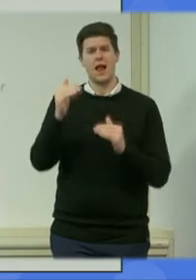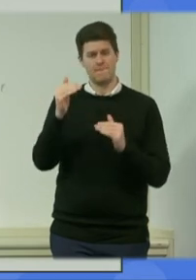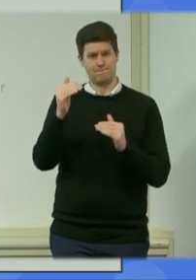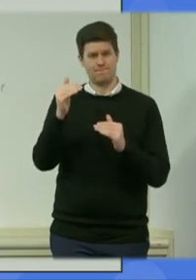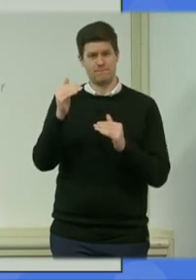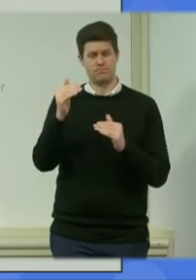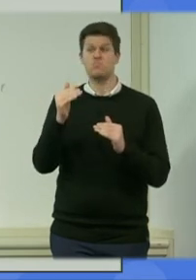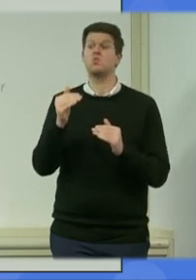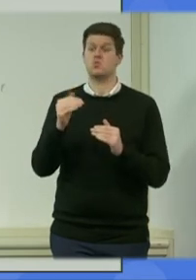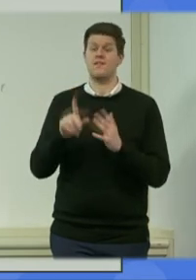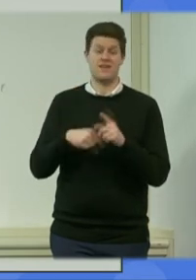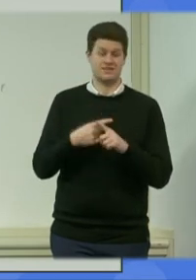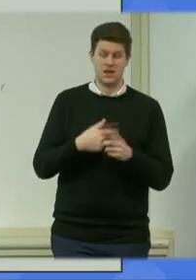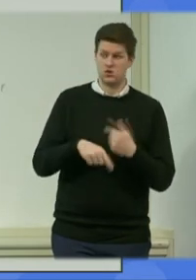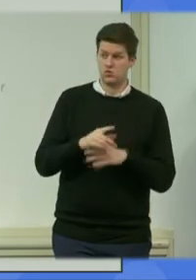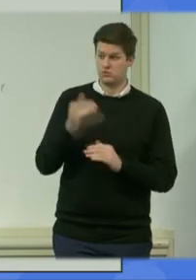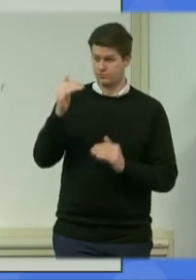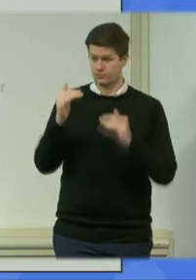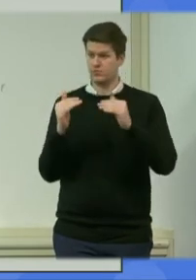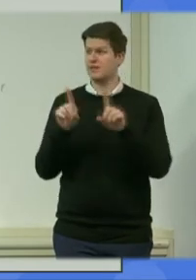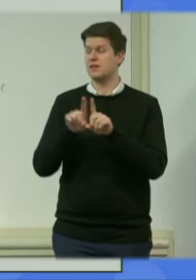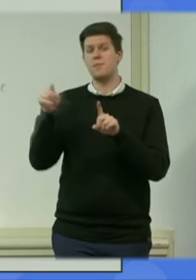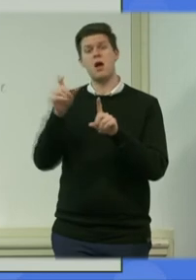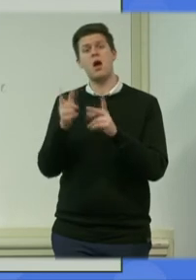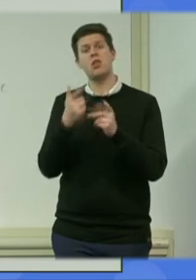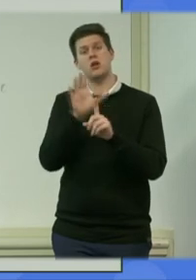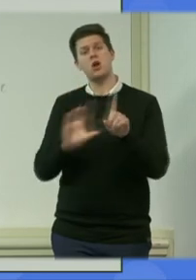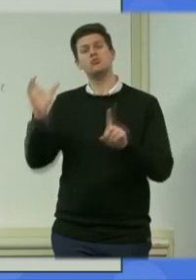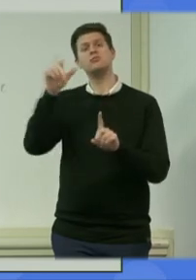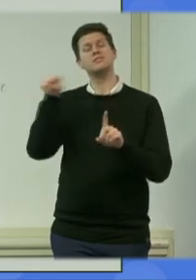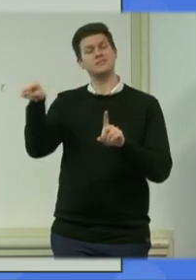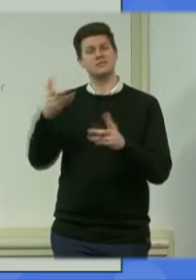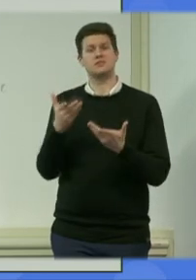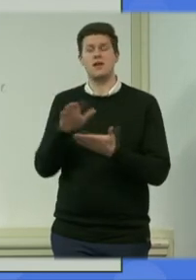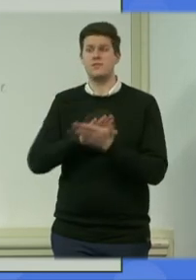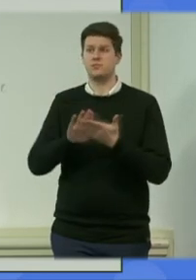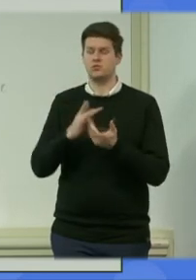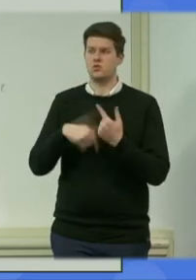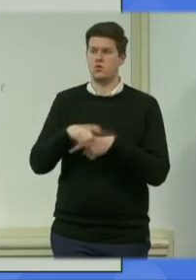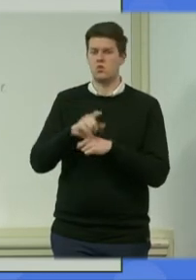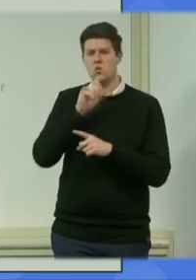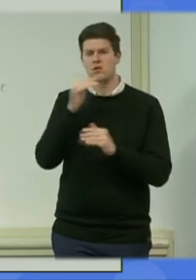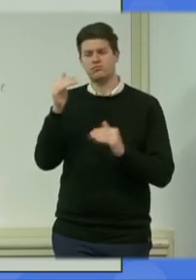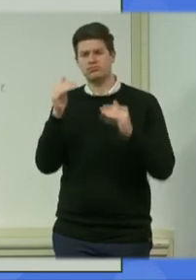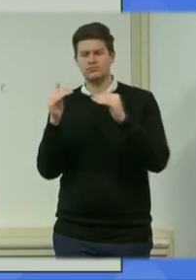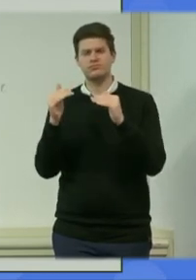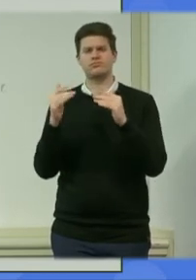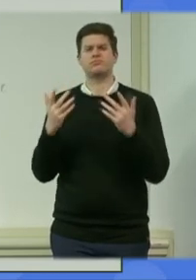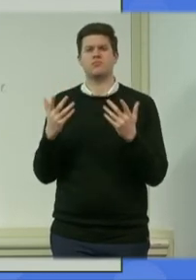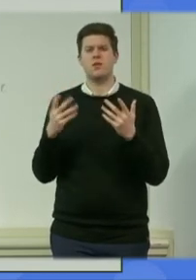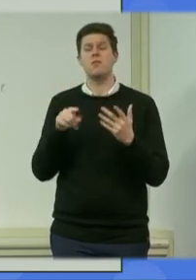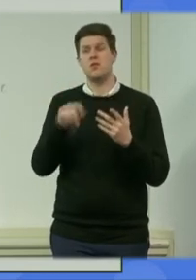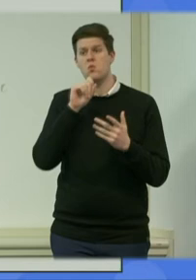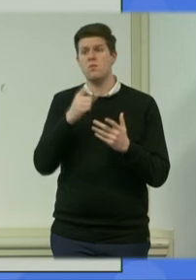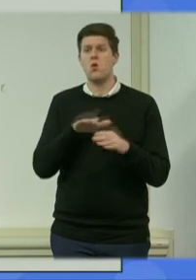taxes to the same level as those other countries, would be around, actually quite far beyond, but certainly over £100 billion a